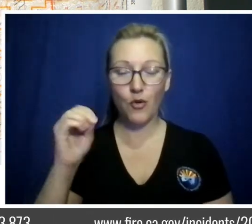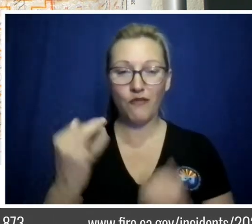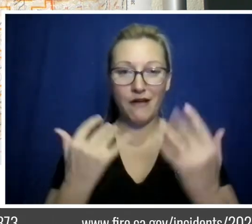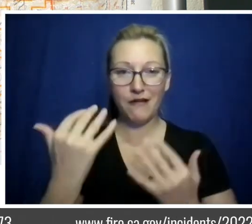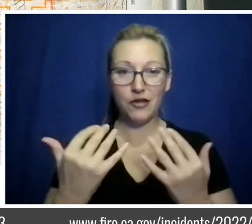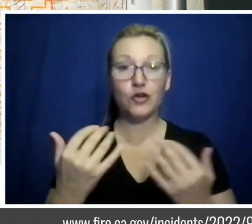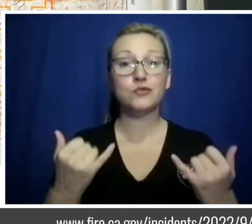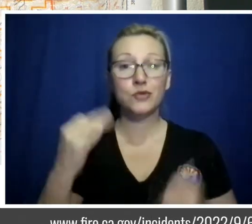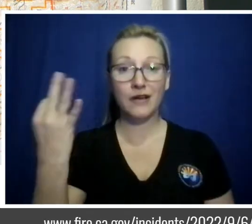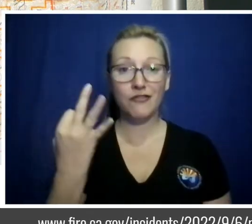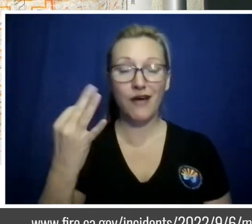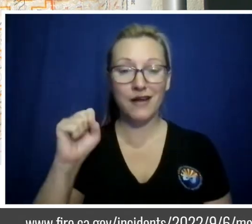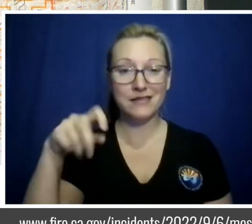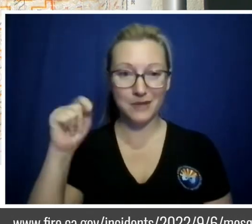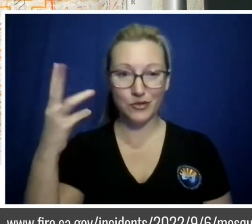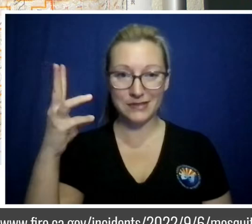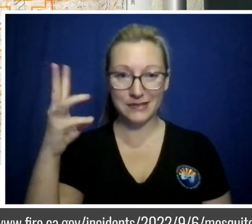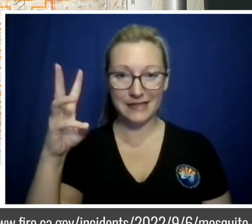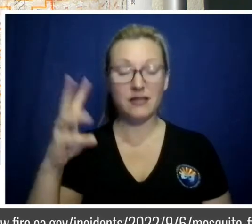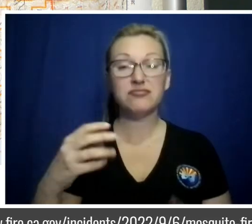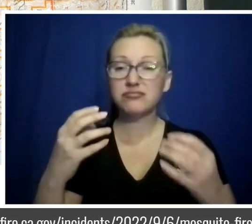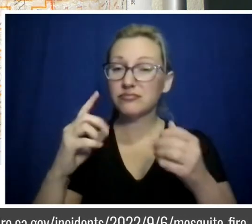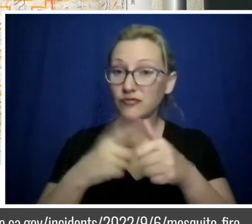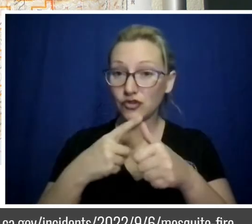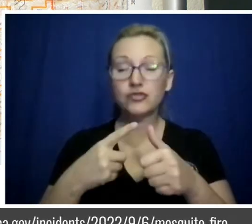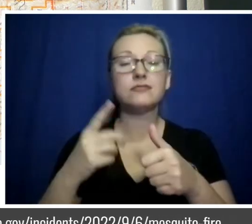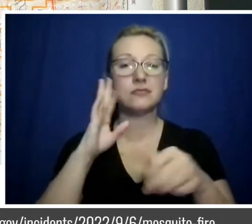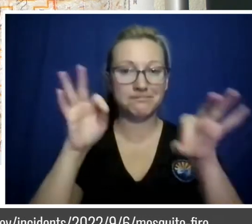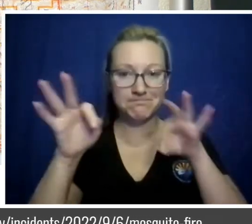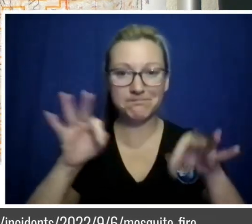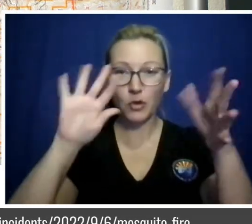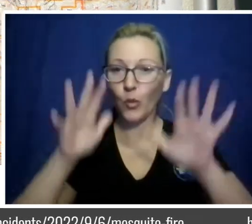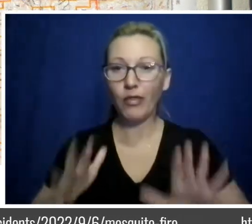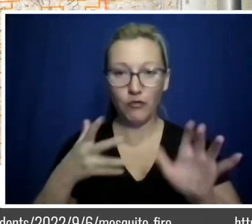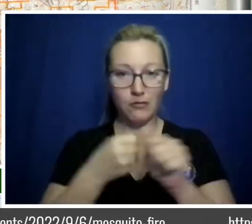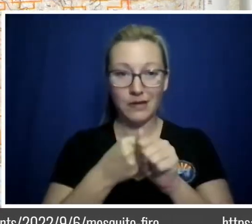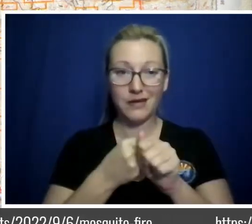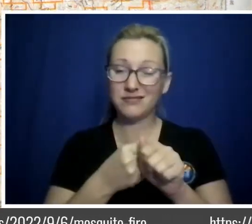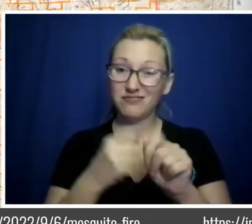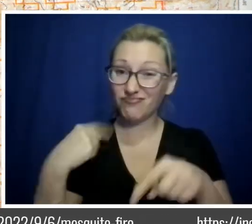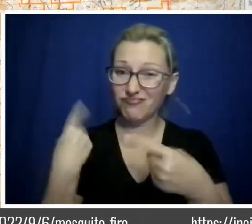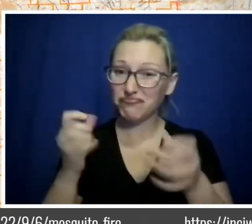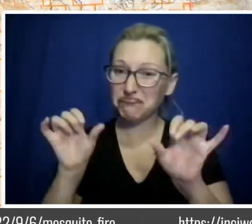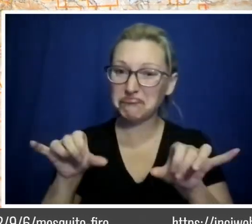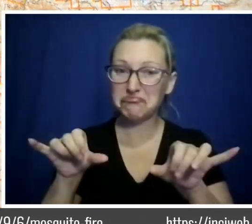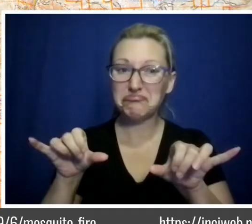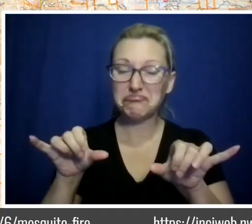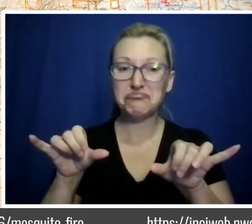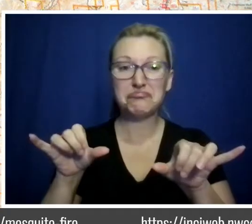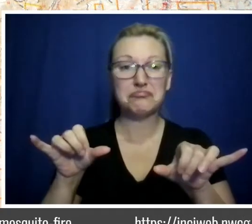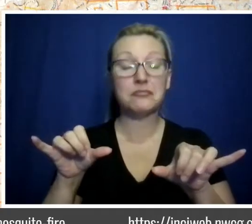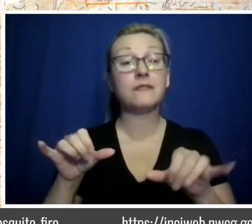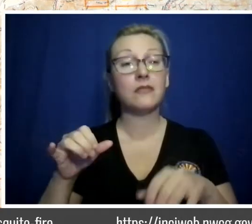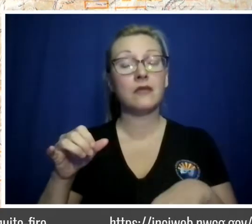16th. I want to start off with a bit of a weather update. Not much has changed. It's generally winds